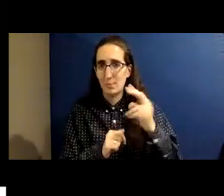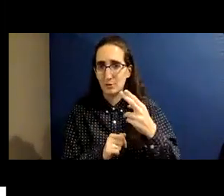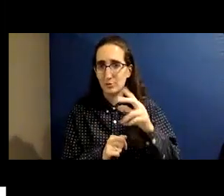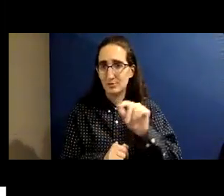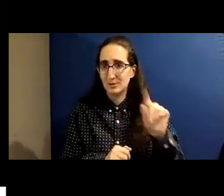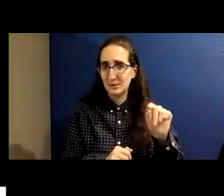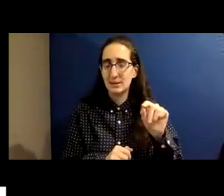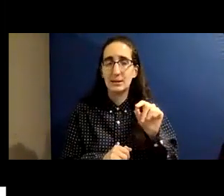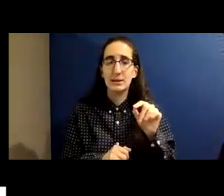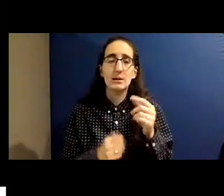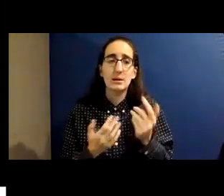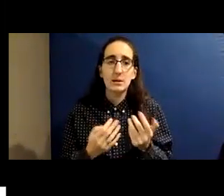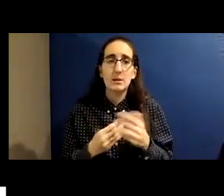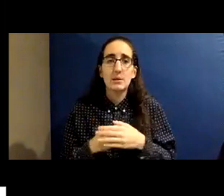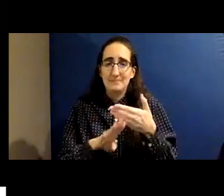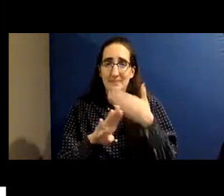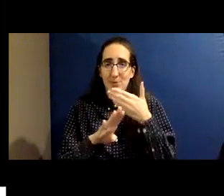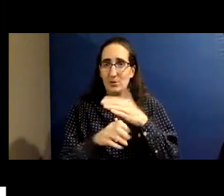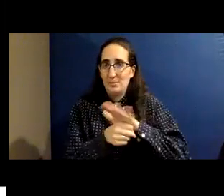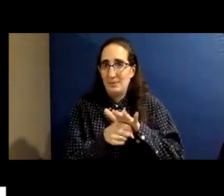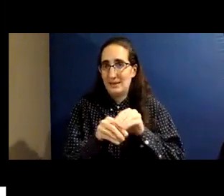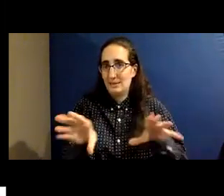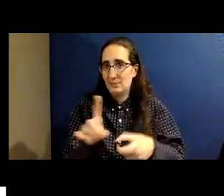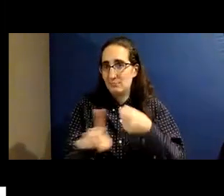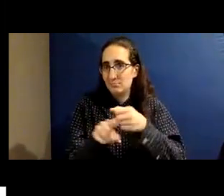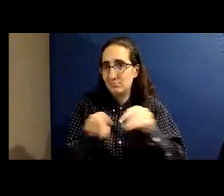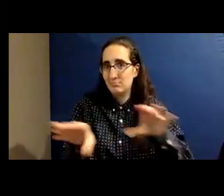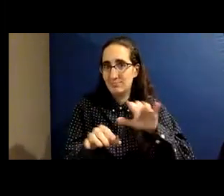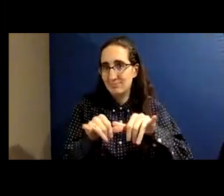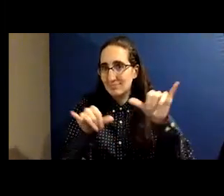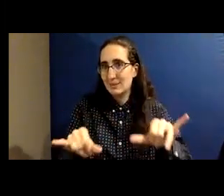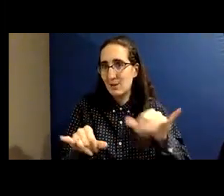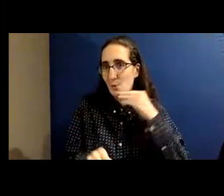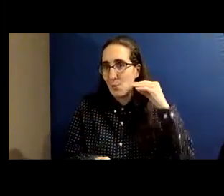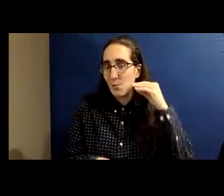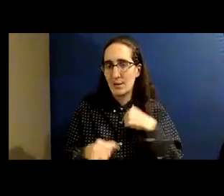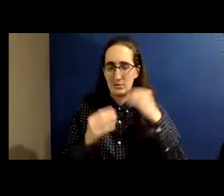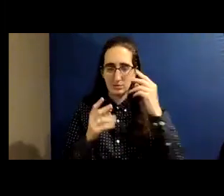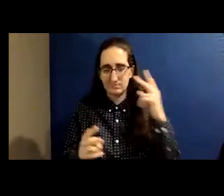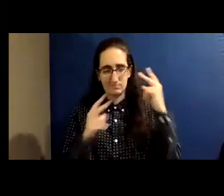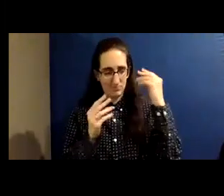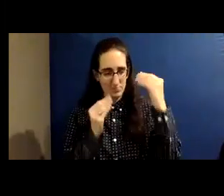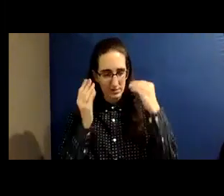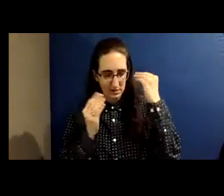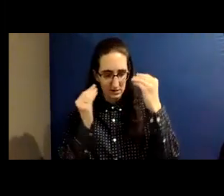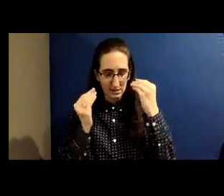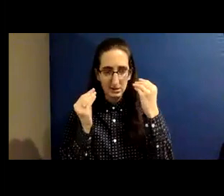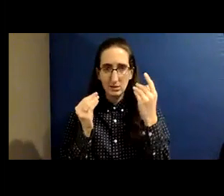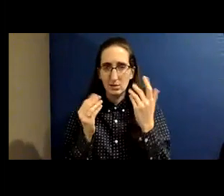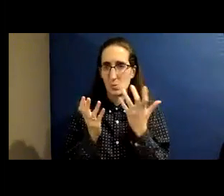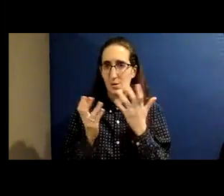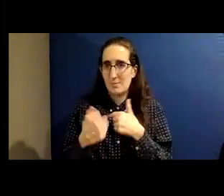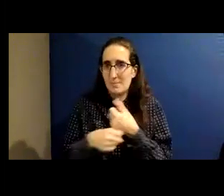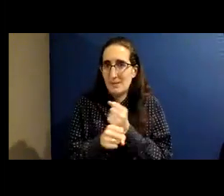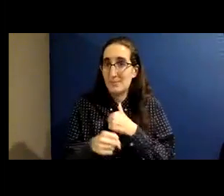2020, right before the pandemic put us all in our homes, I was reflecting on what made